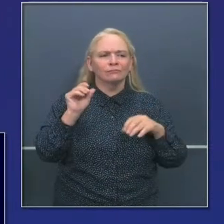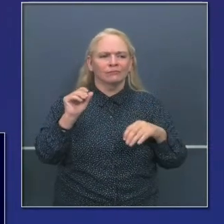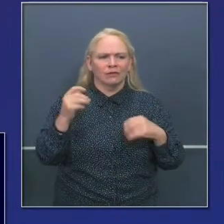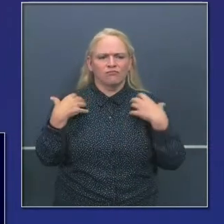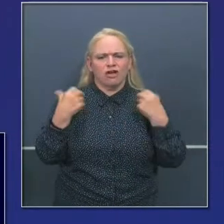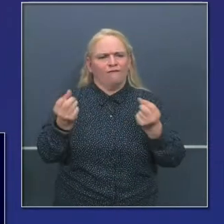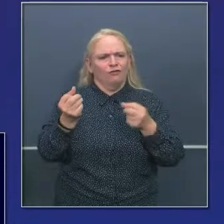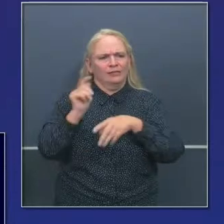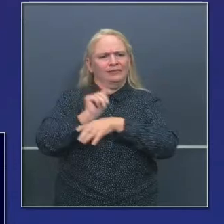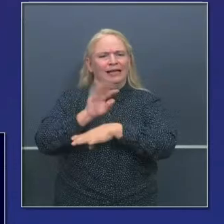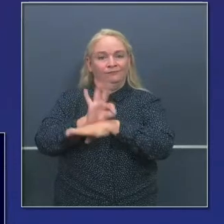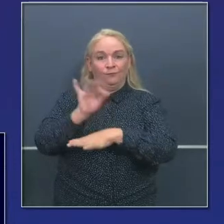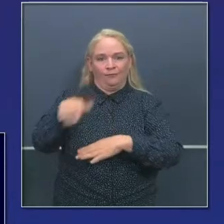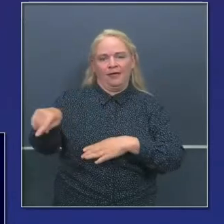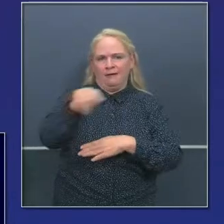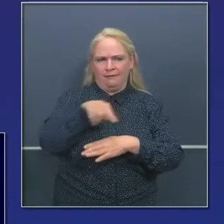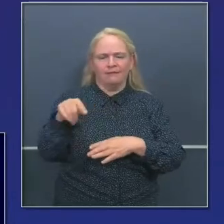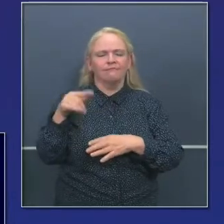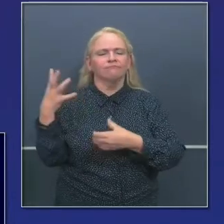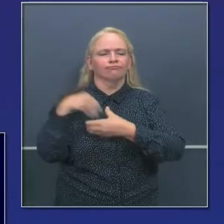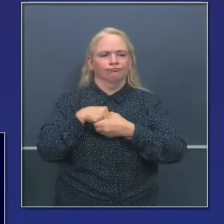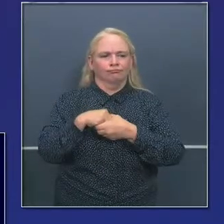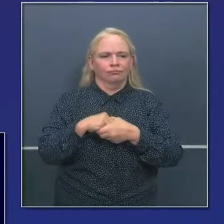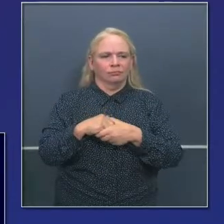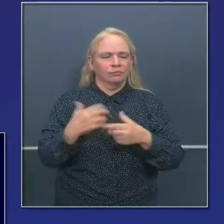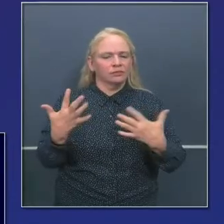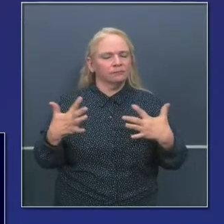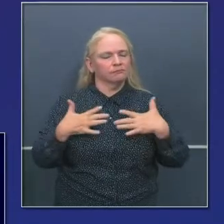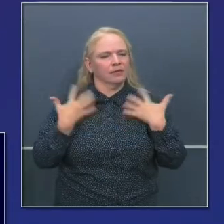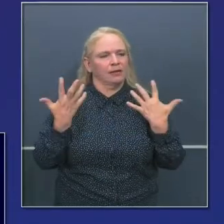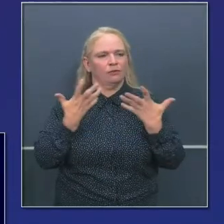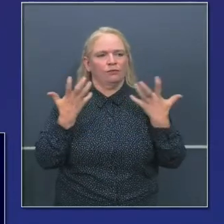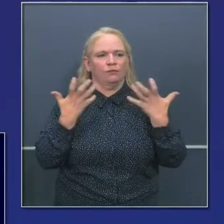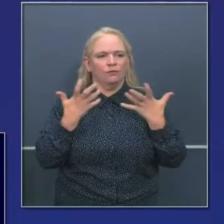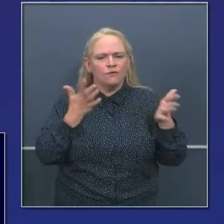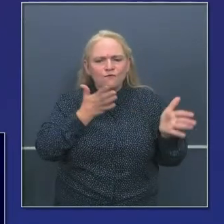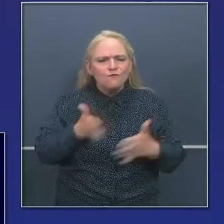that helped inspire this effort and has helped organize